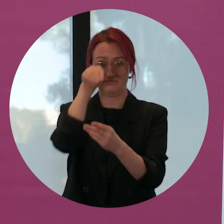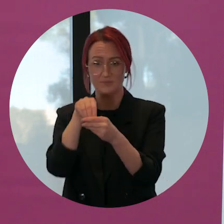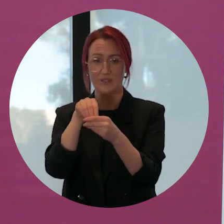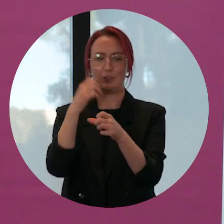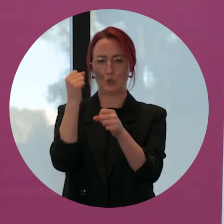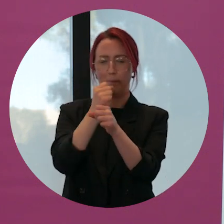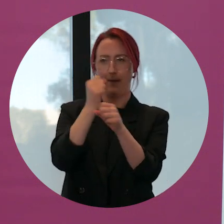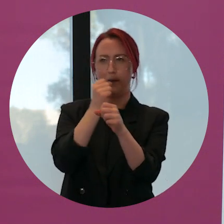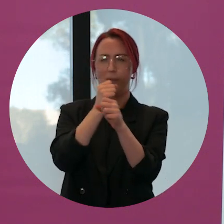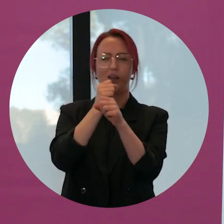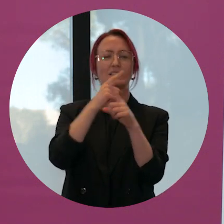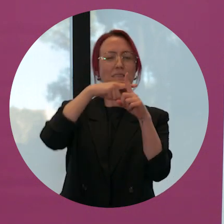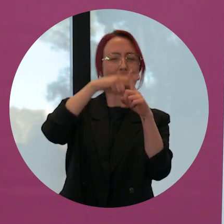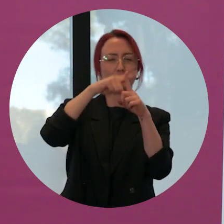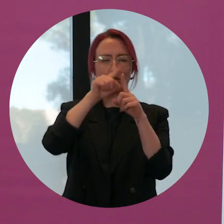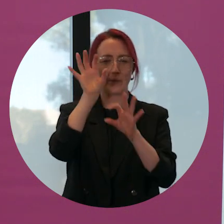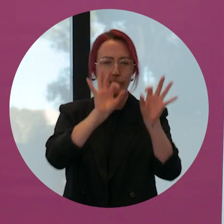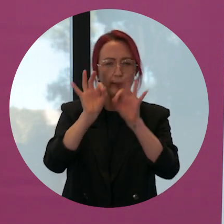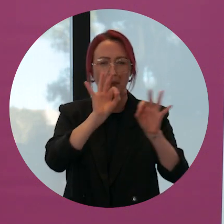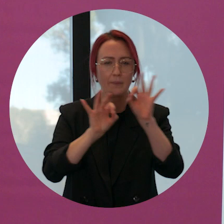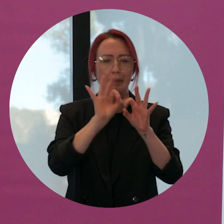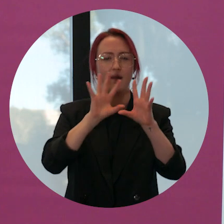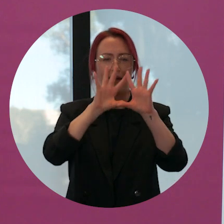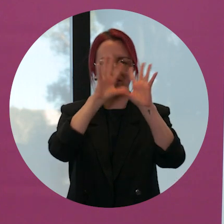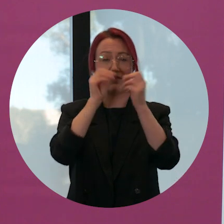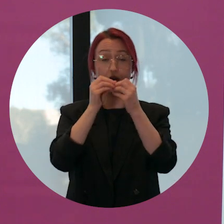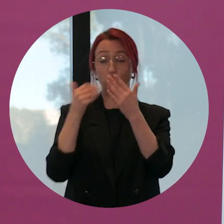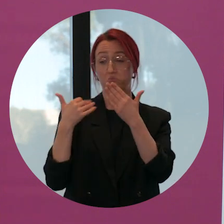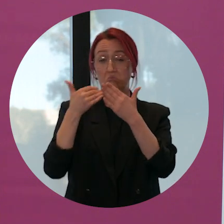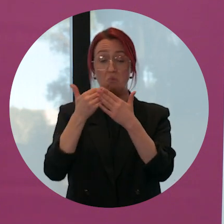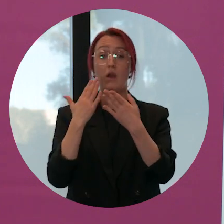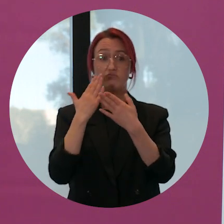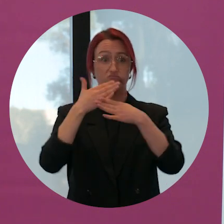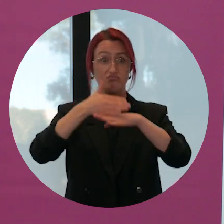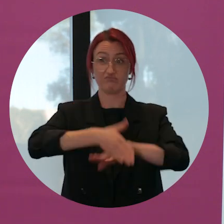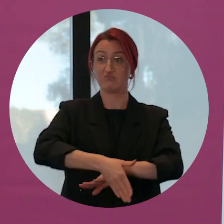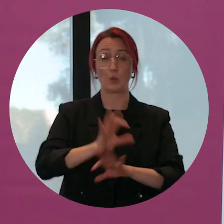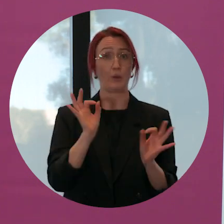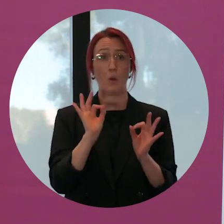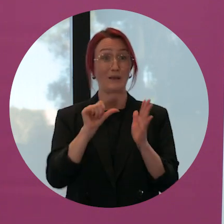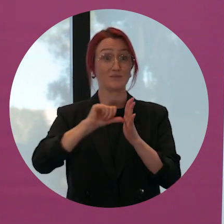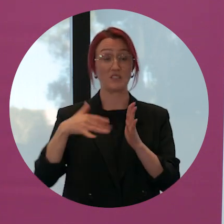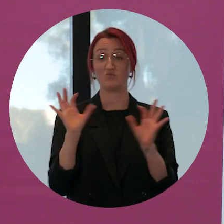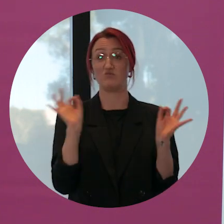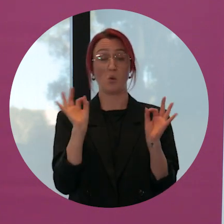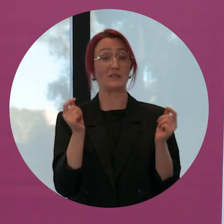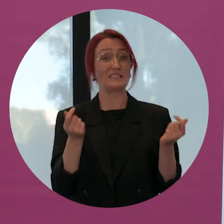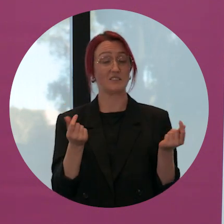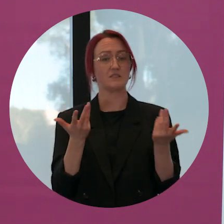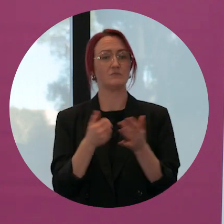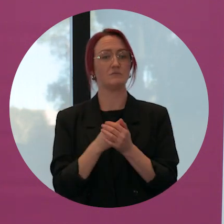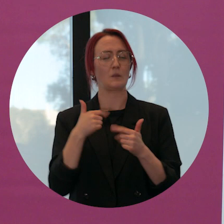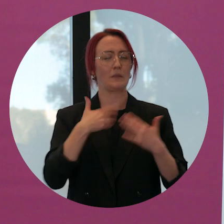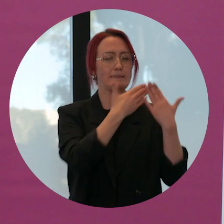liquid at room temperature. So the preparation process is very easy and it is not expensive. I studied